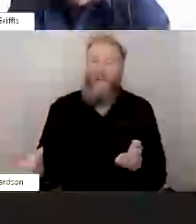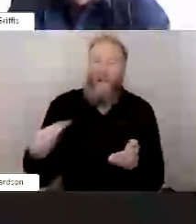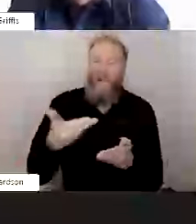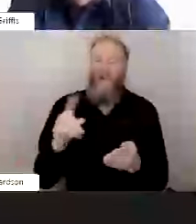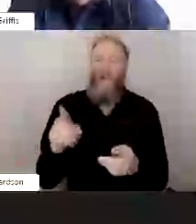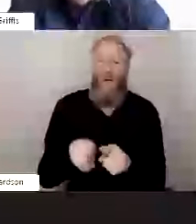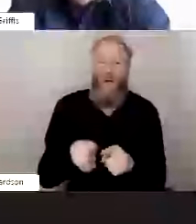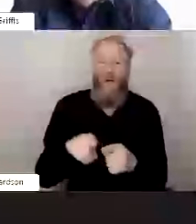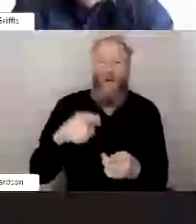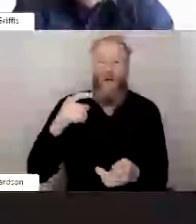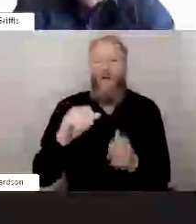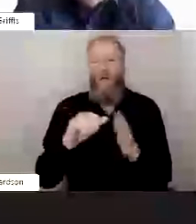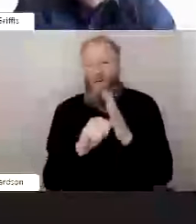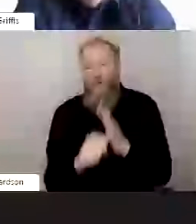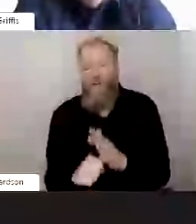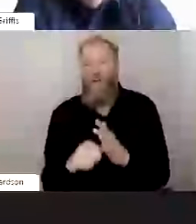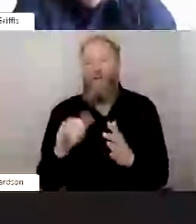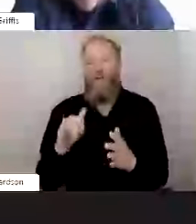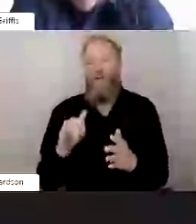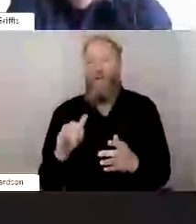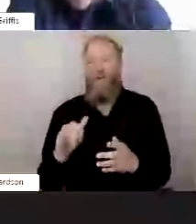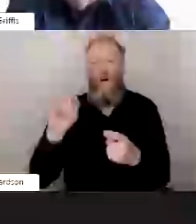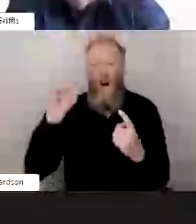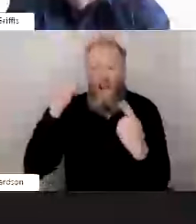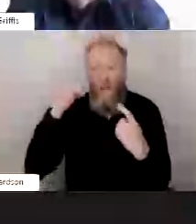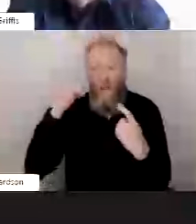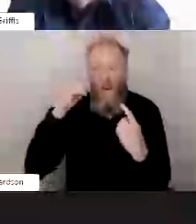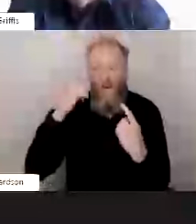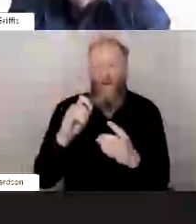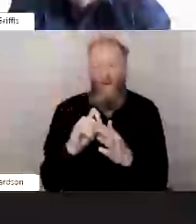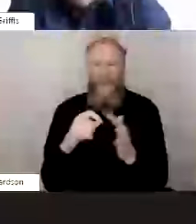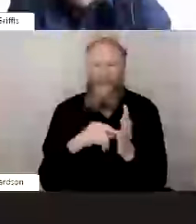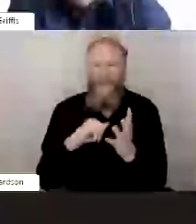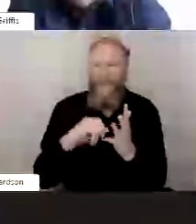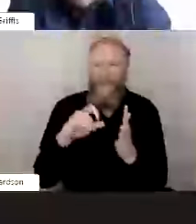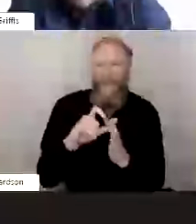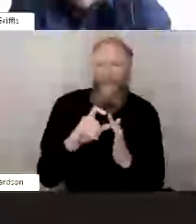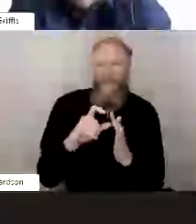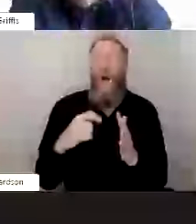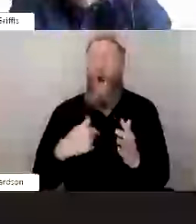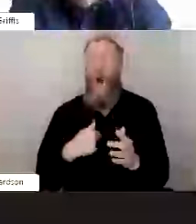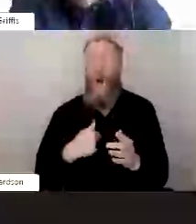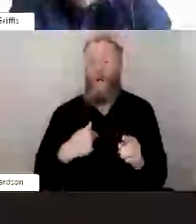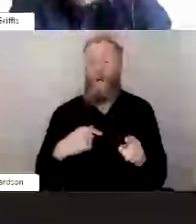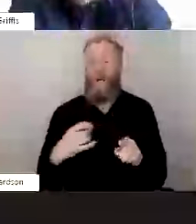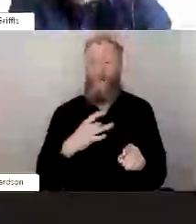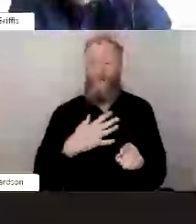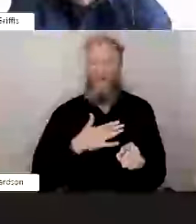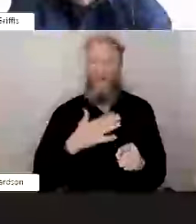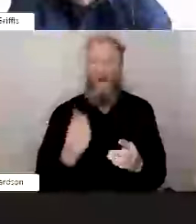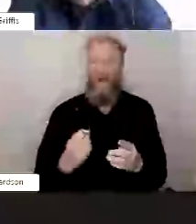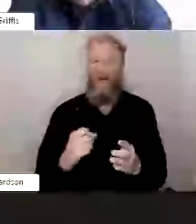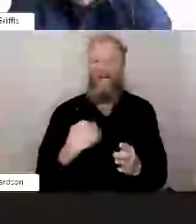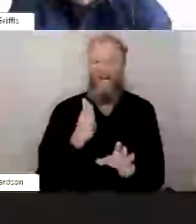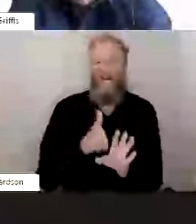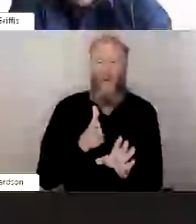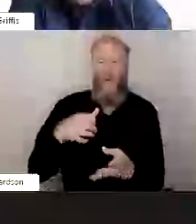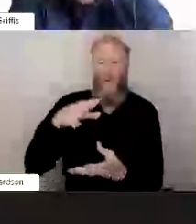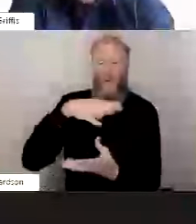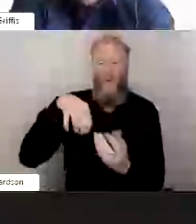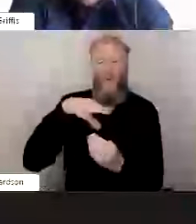or anxiety. I'm a person with a psychosocial disability diagnosis, quite a